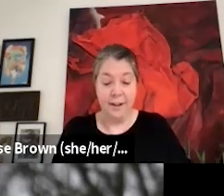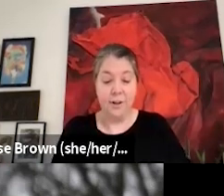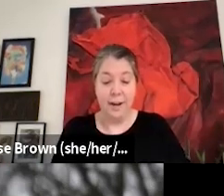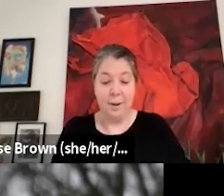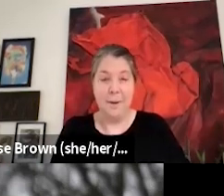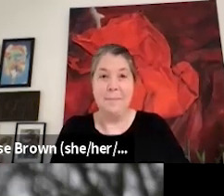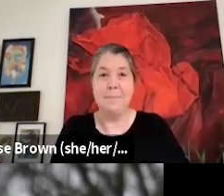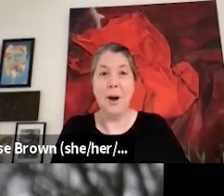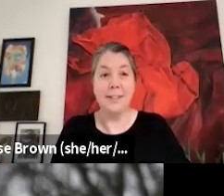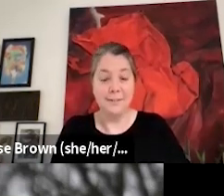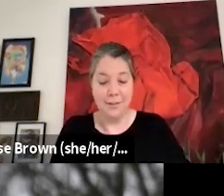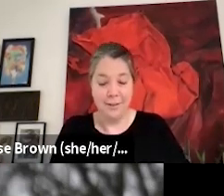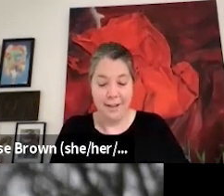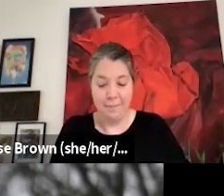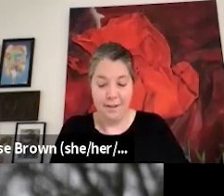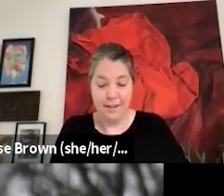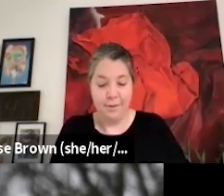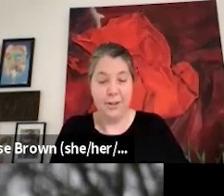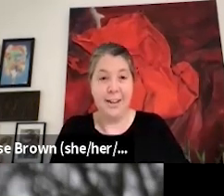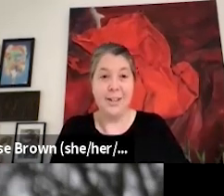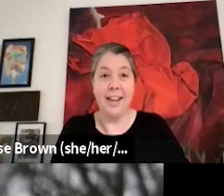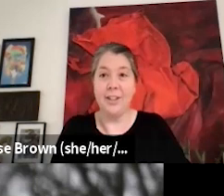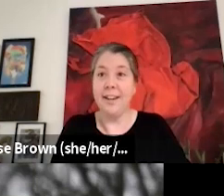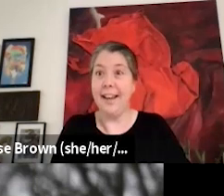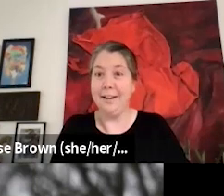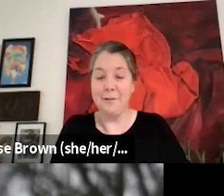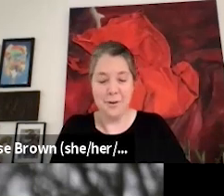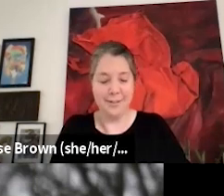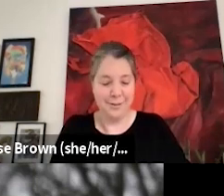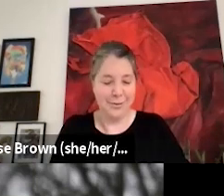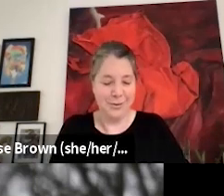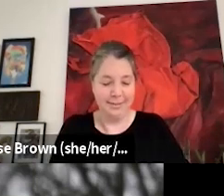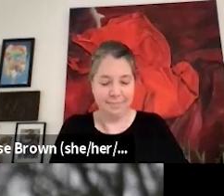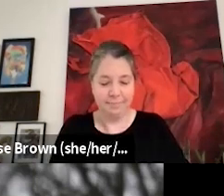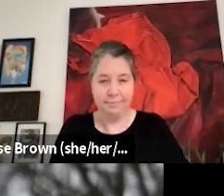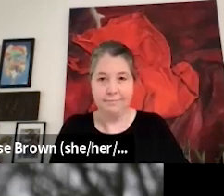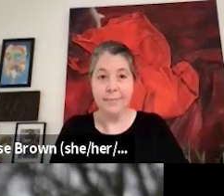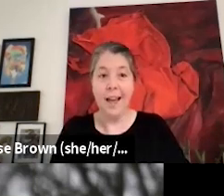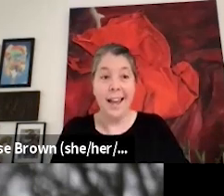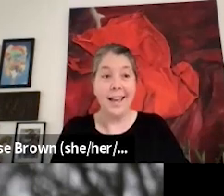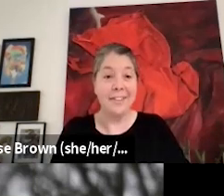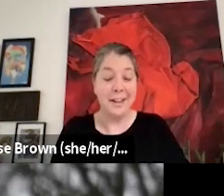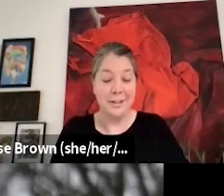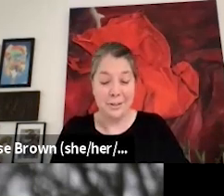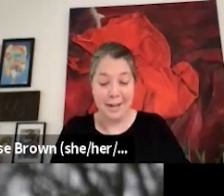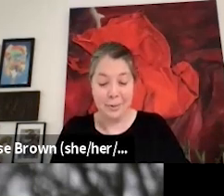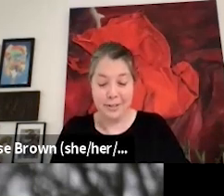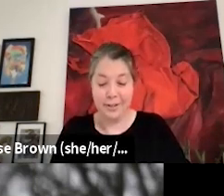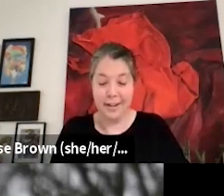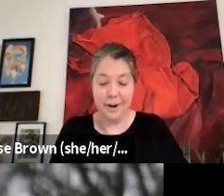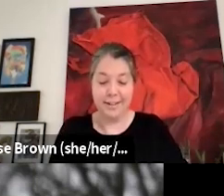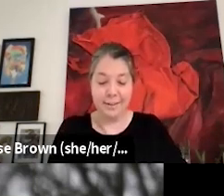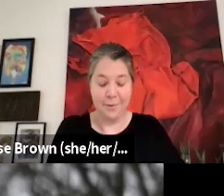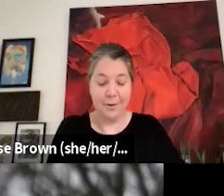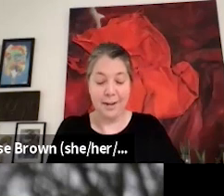areas of adventure therapy, positive youth development, outdoor education, and forest school. I have an undergraduate